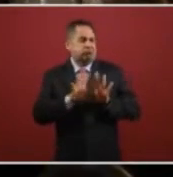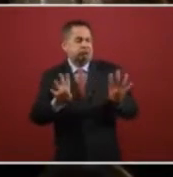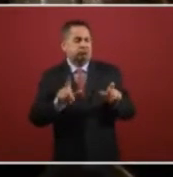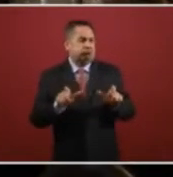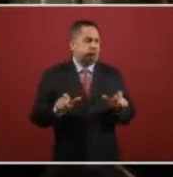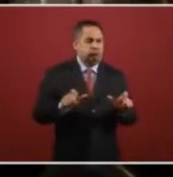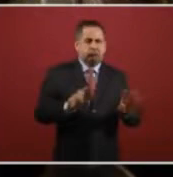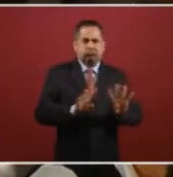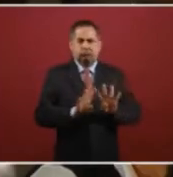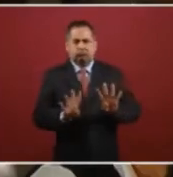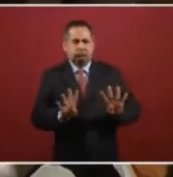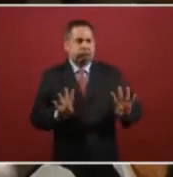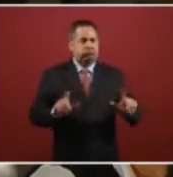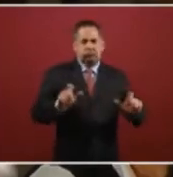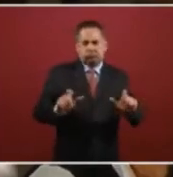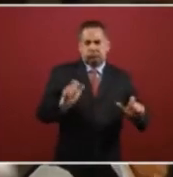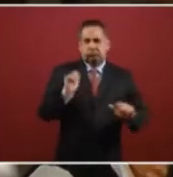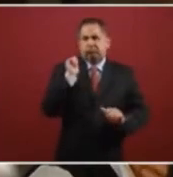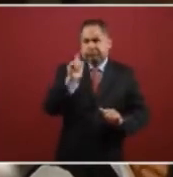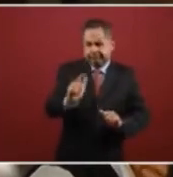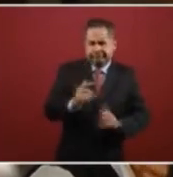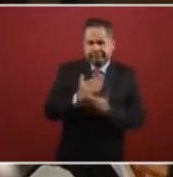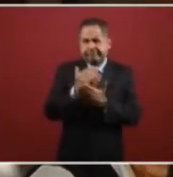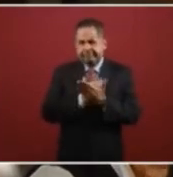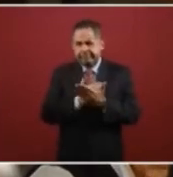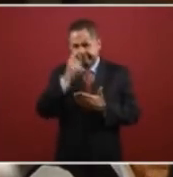they've seen that they've been doing